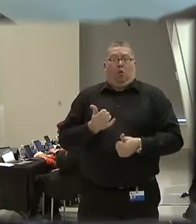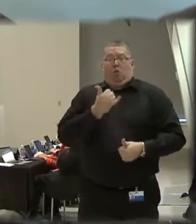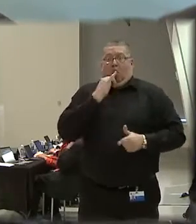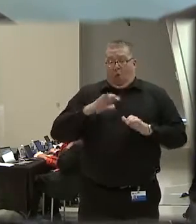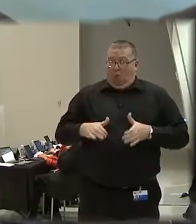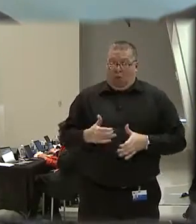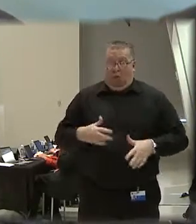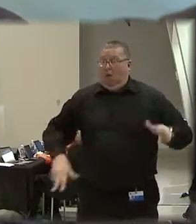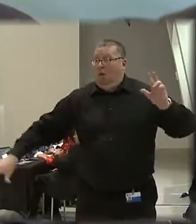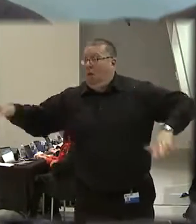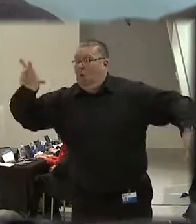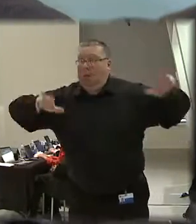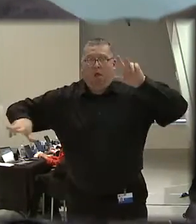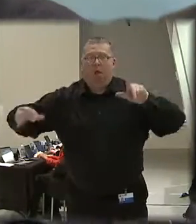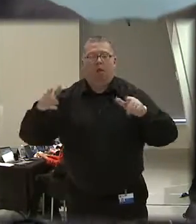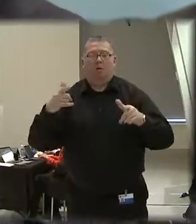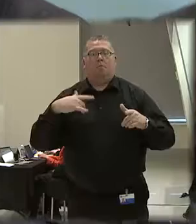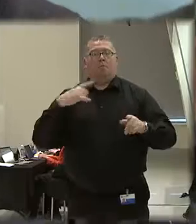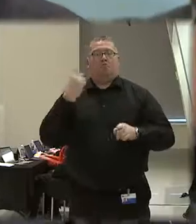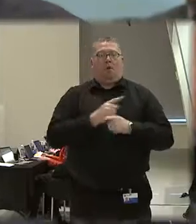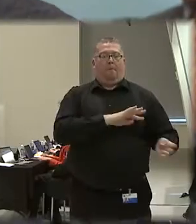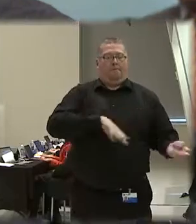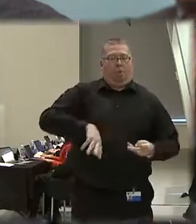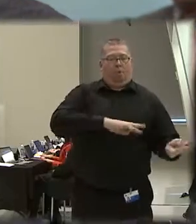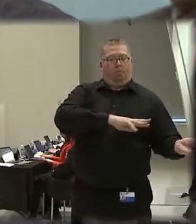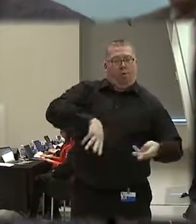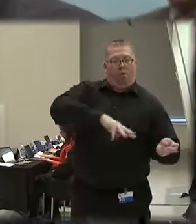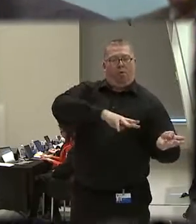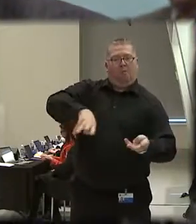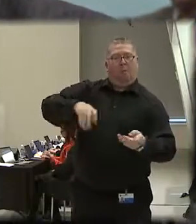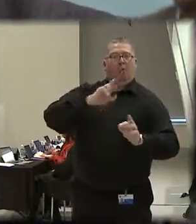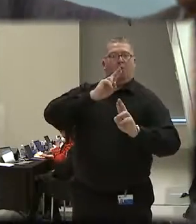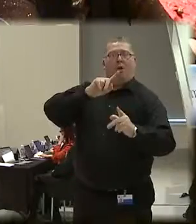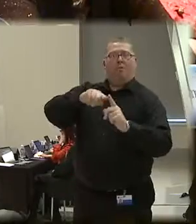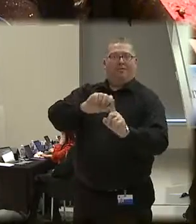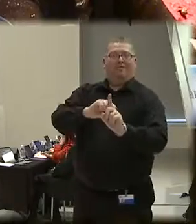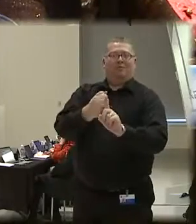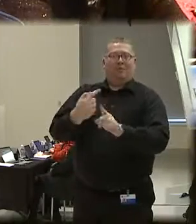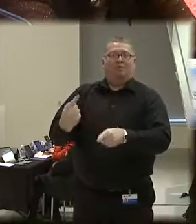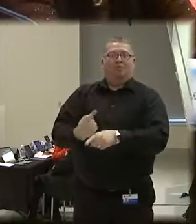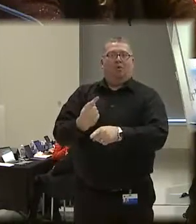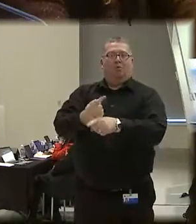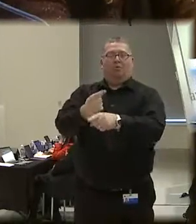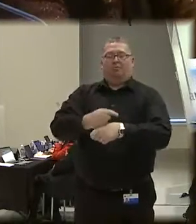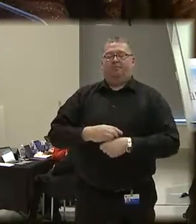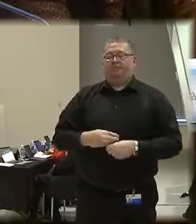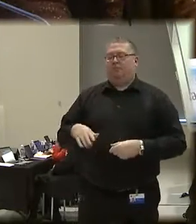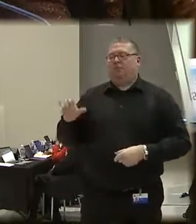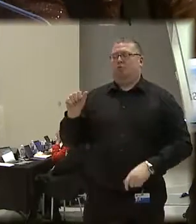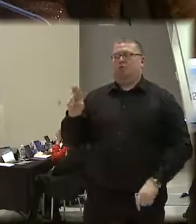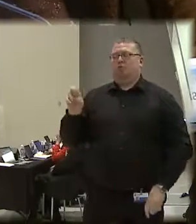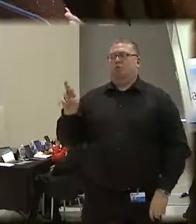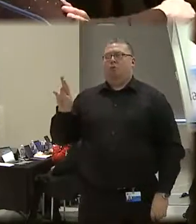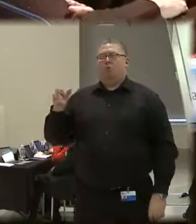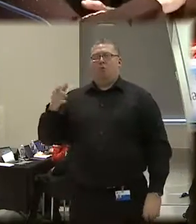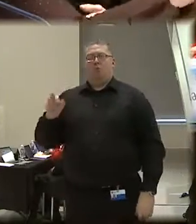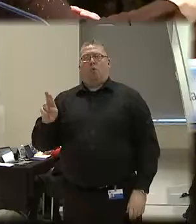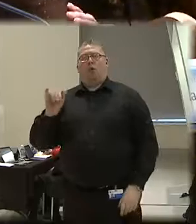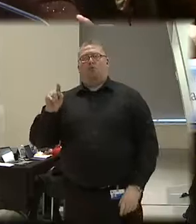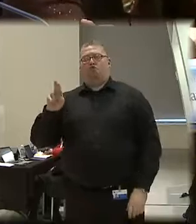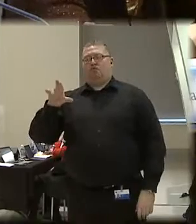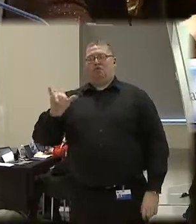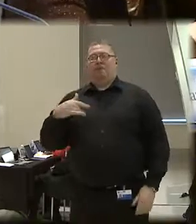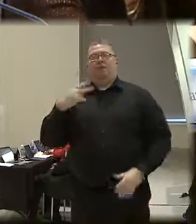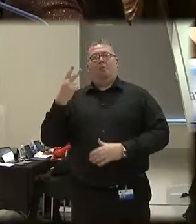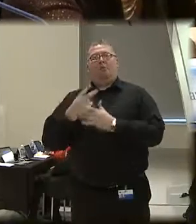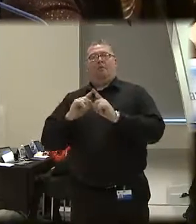officers out there at that time. We have 2 more comments or questions. Sue Rohr and then Tracy Mears. This is